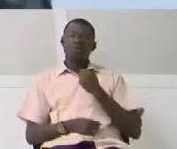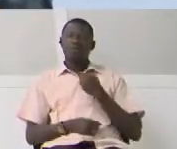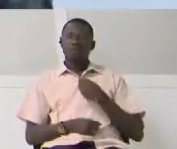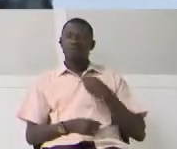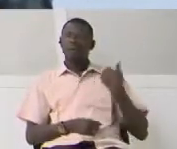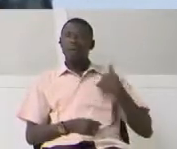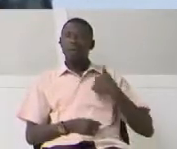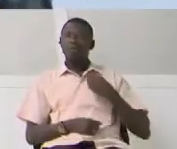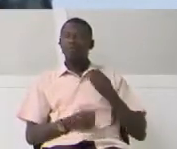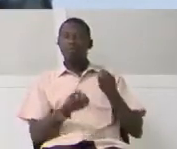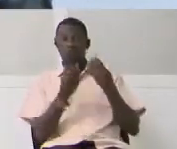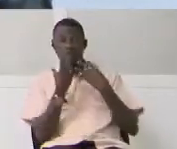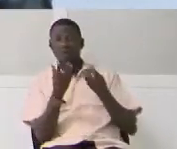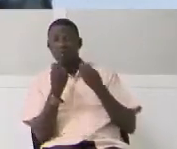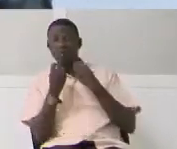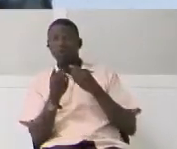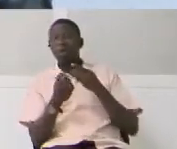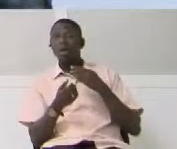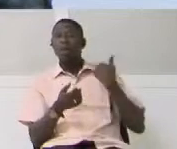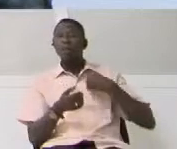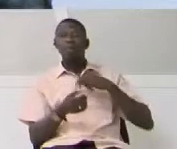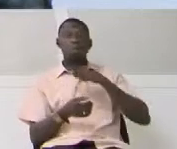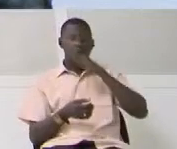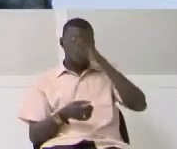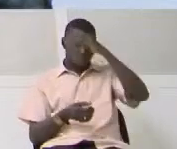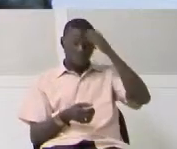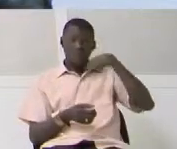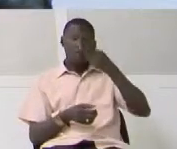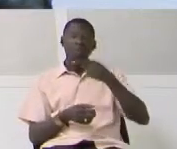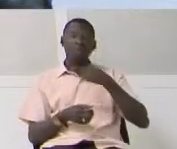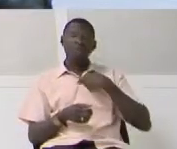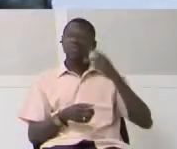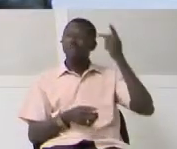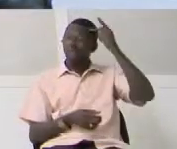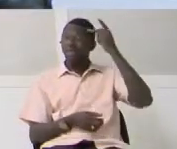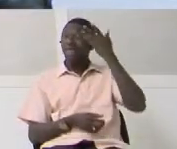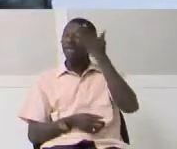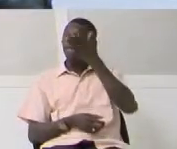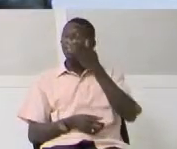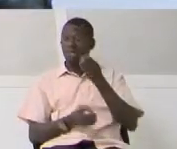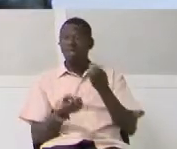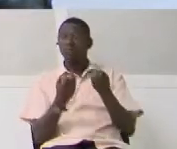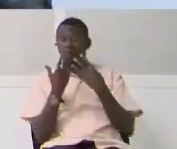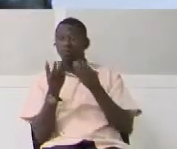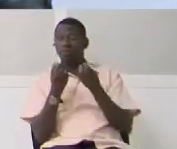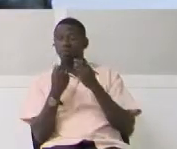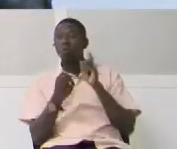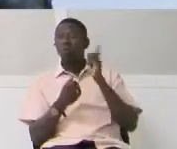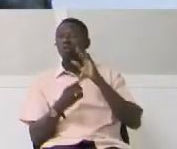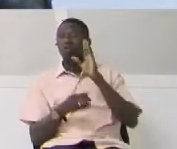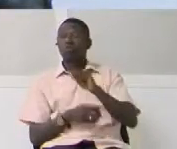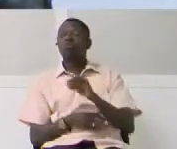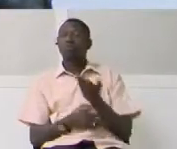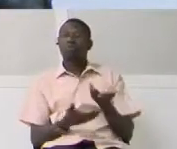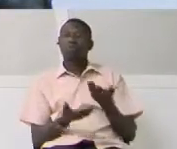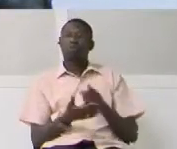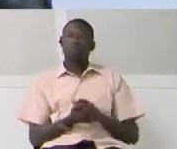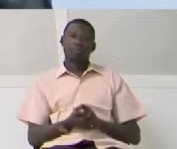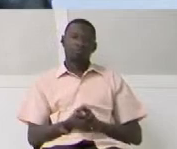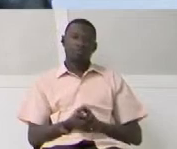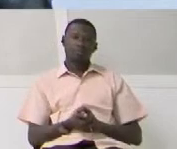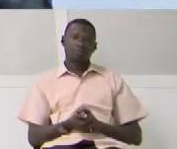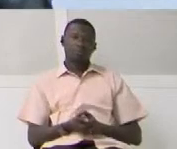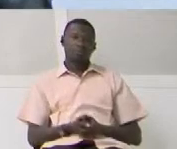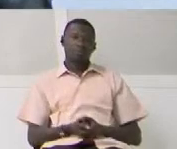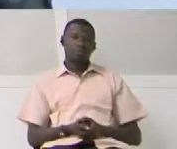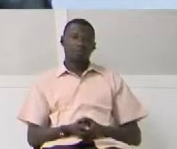can lie. I was not enthusiastic about working for him because I had history about people who have worked for him in Kanilai. Starting with the